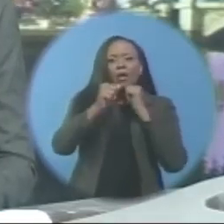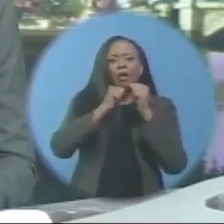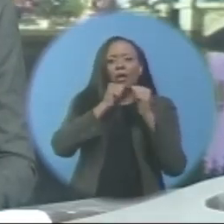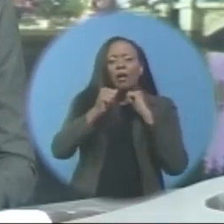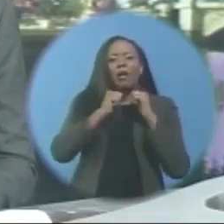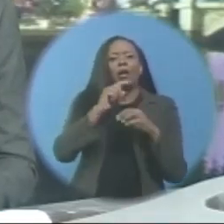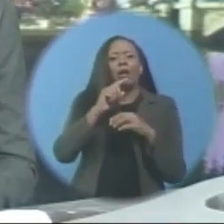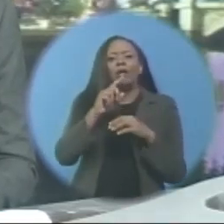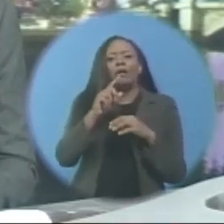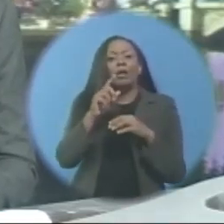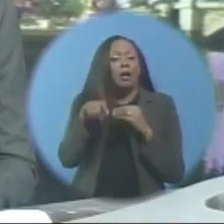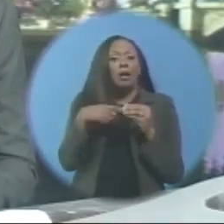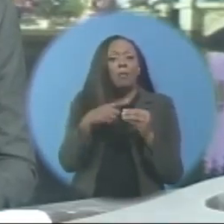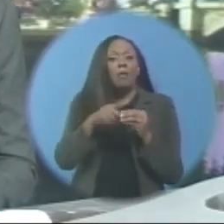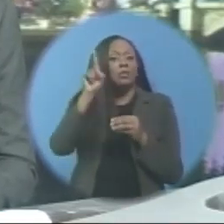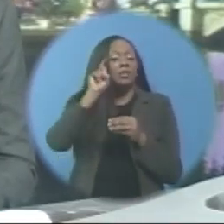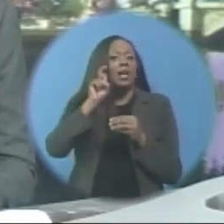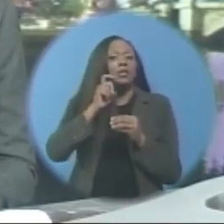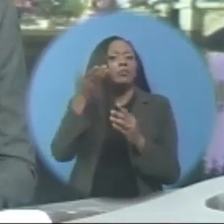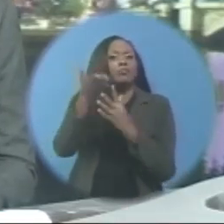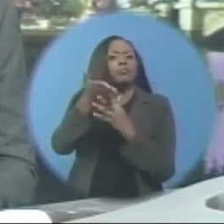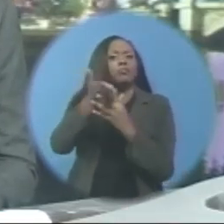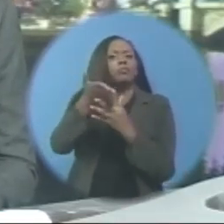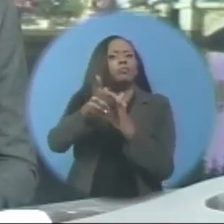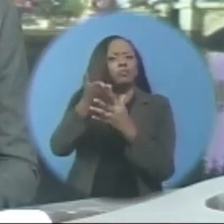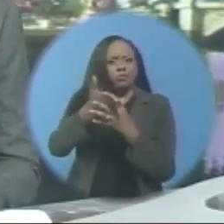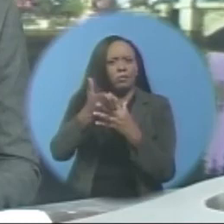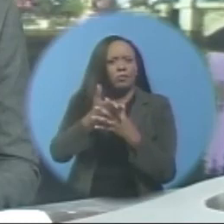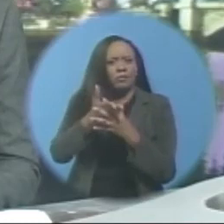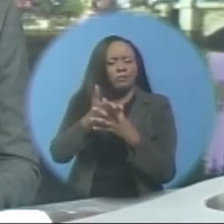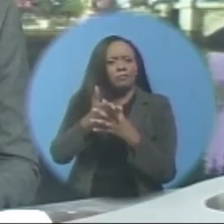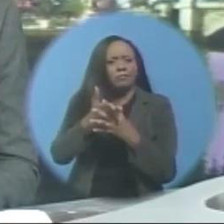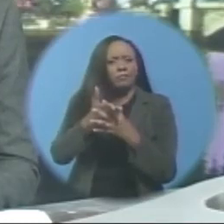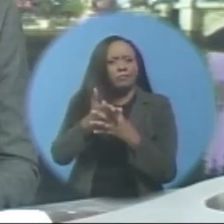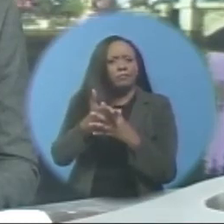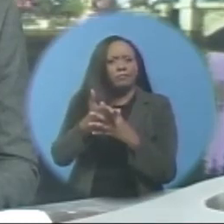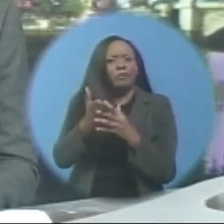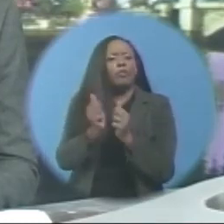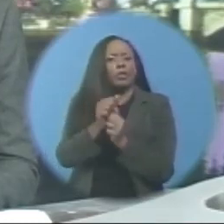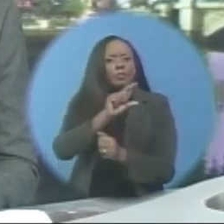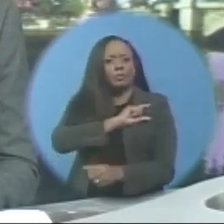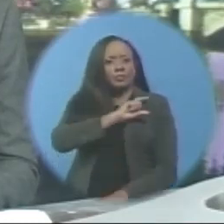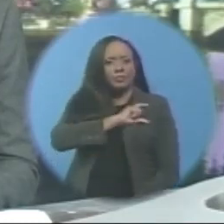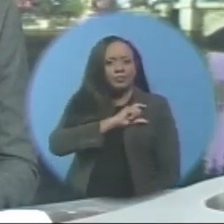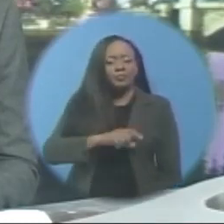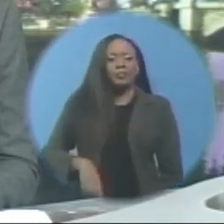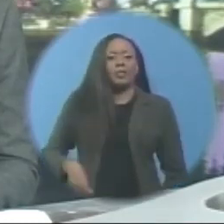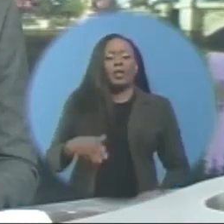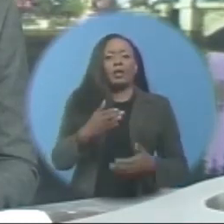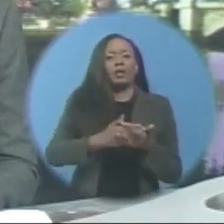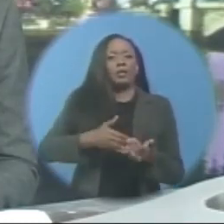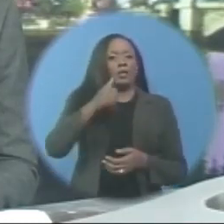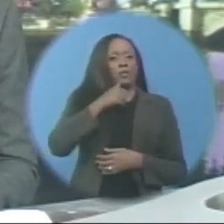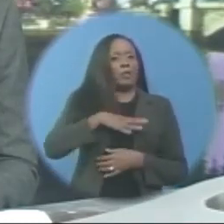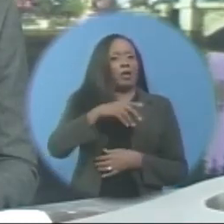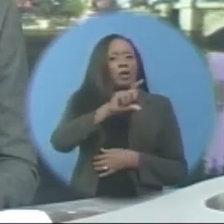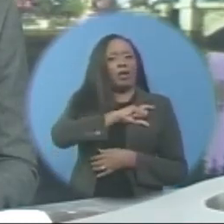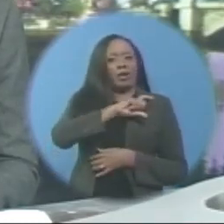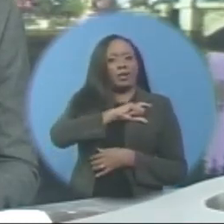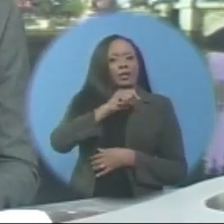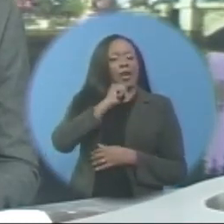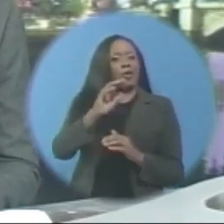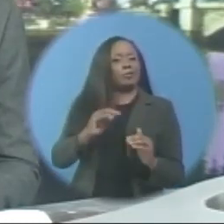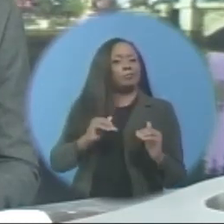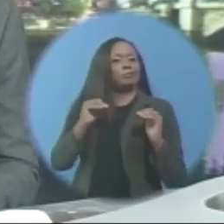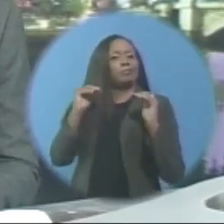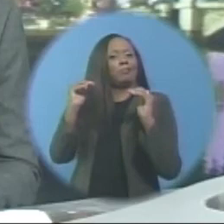of widespread sexual harassment within the service. This amid allegations that some female police officers have not been